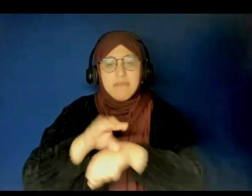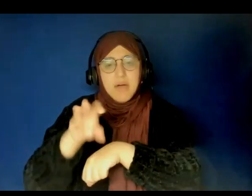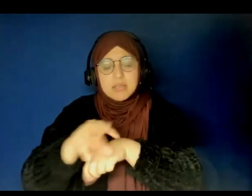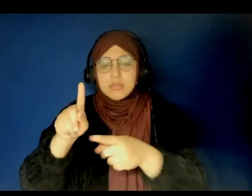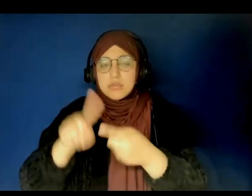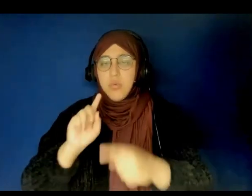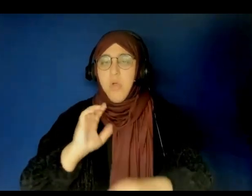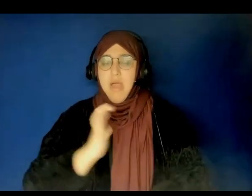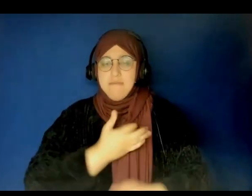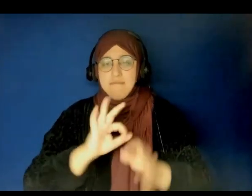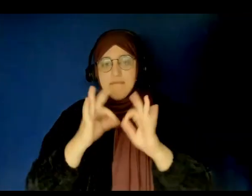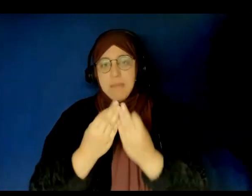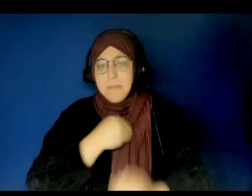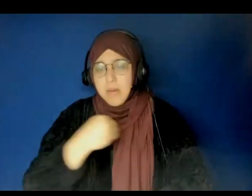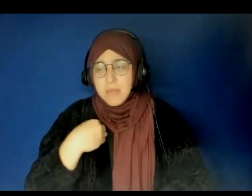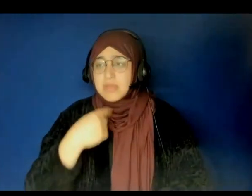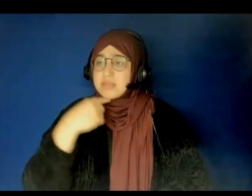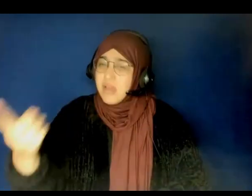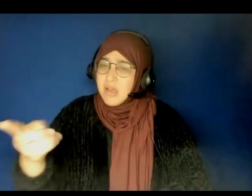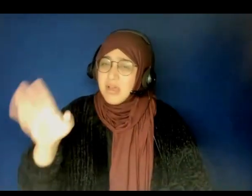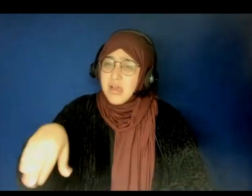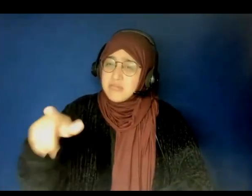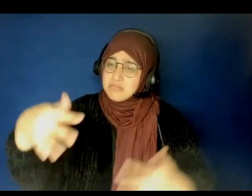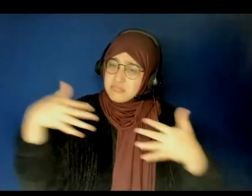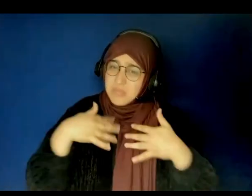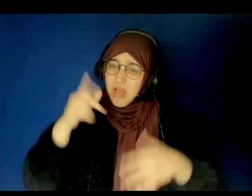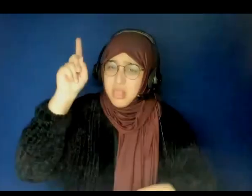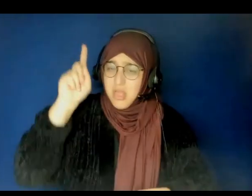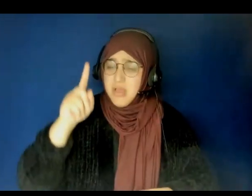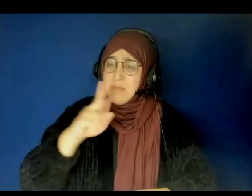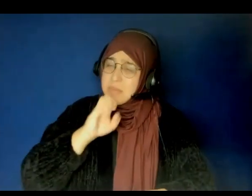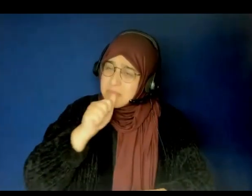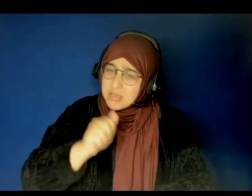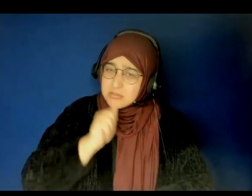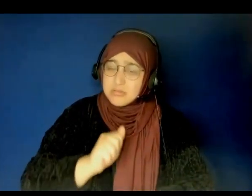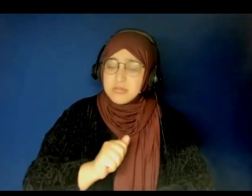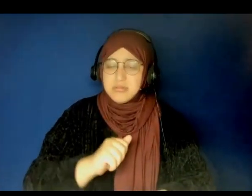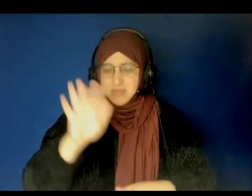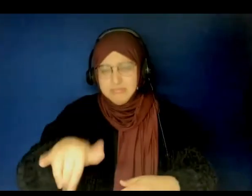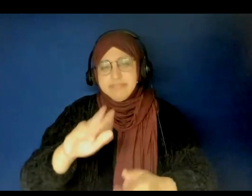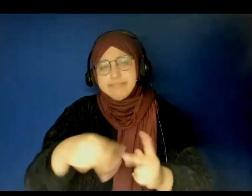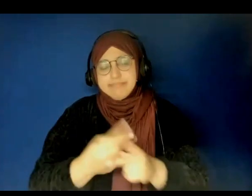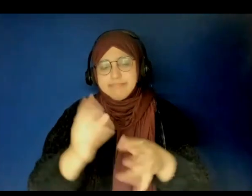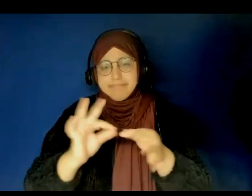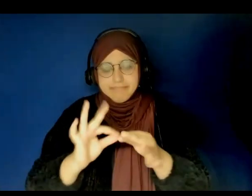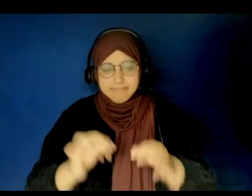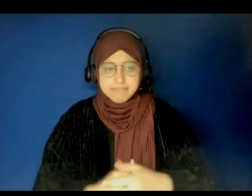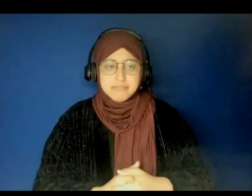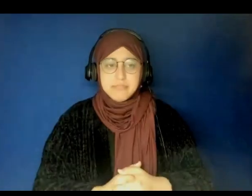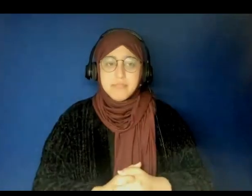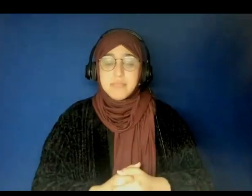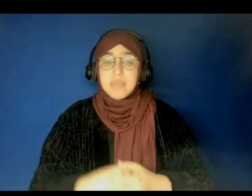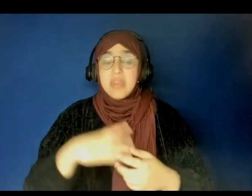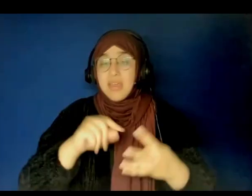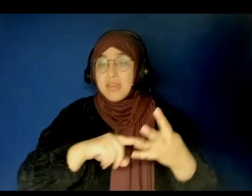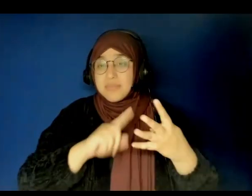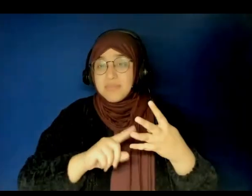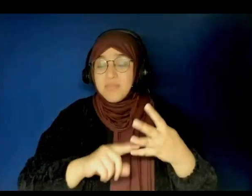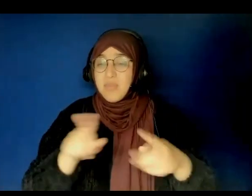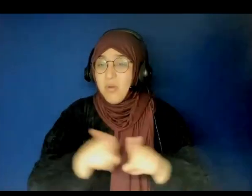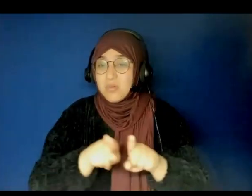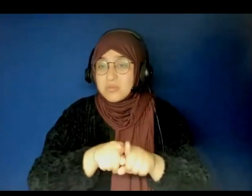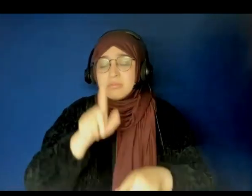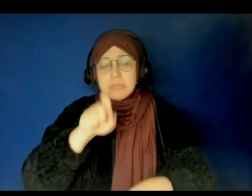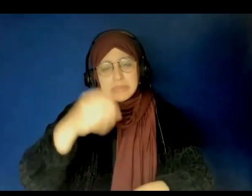to be patient, so on and so forth. We want to be able to, if we have minor children, take the money that